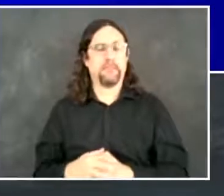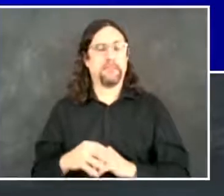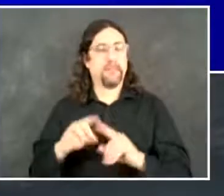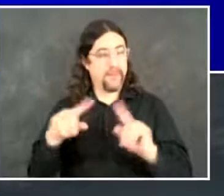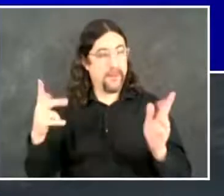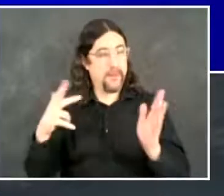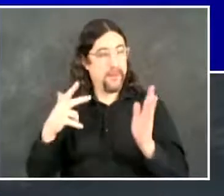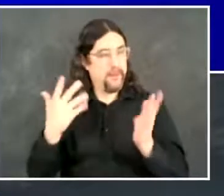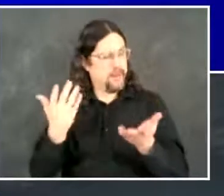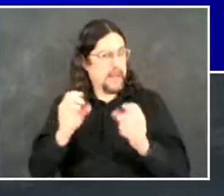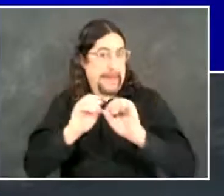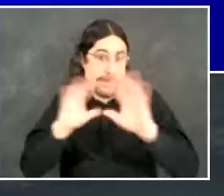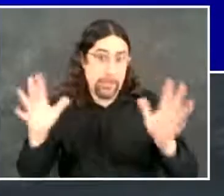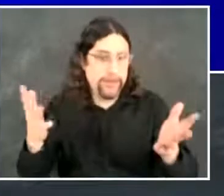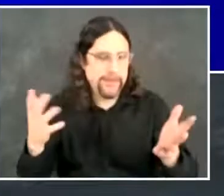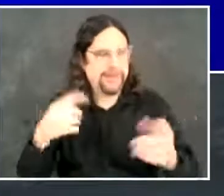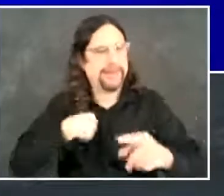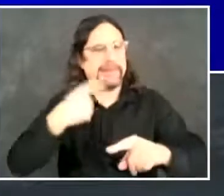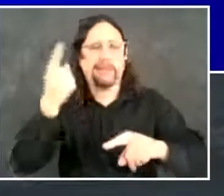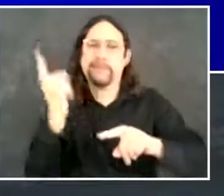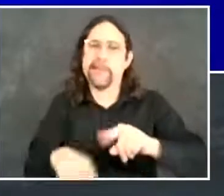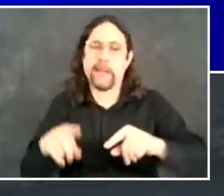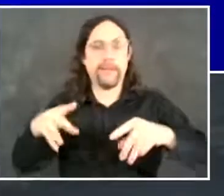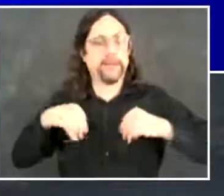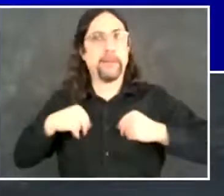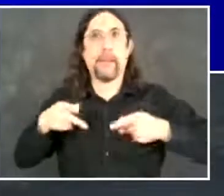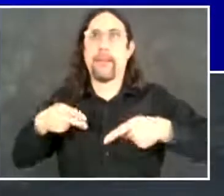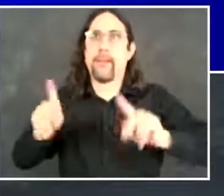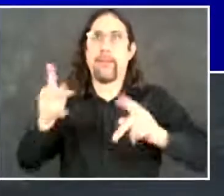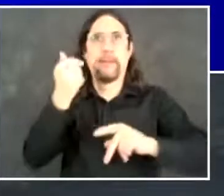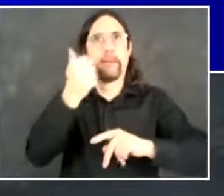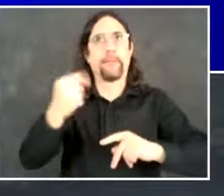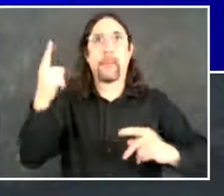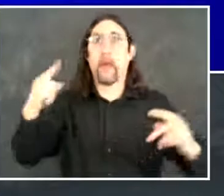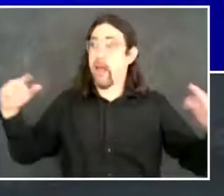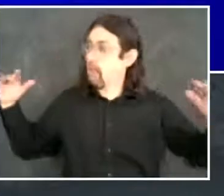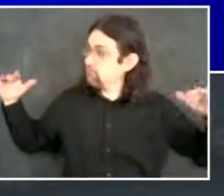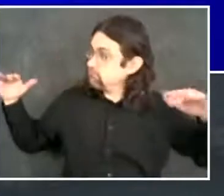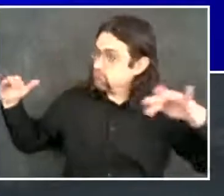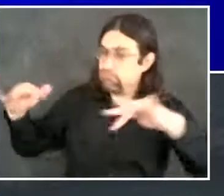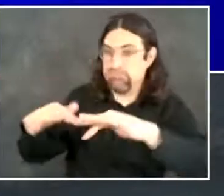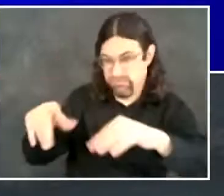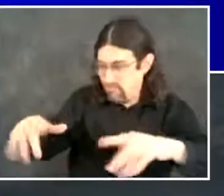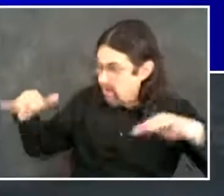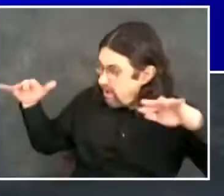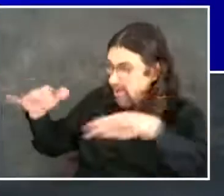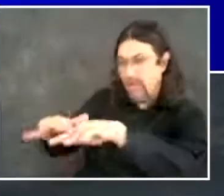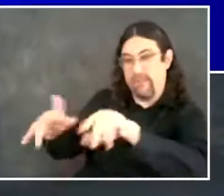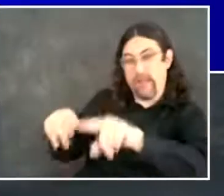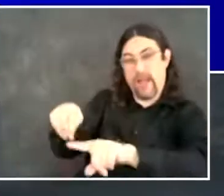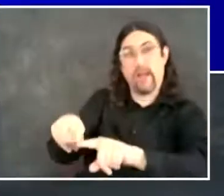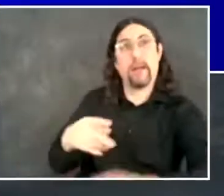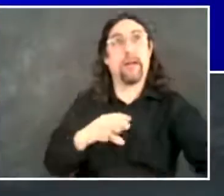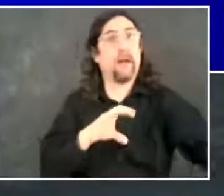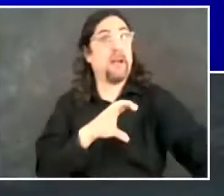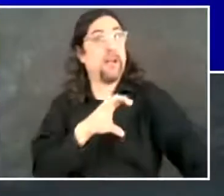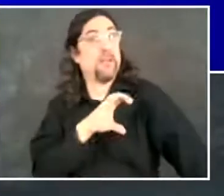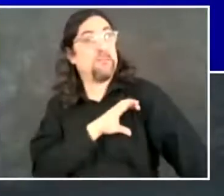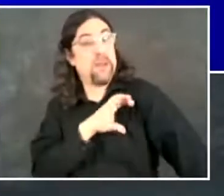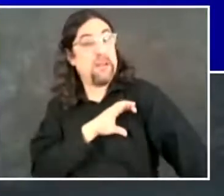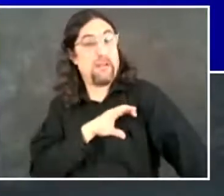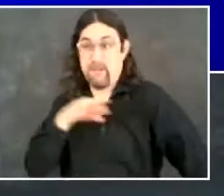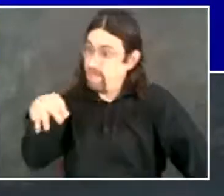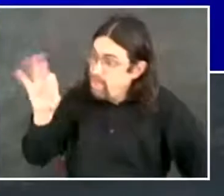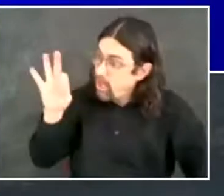over. So if you want to get to low-level transmission, you want to get to normalcy, you can't participate in a gathering. You can't condone a gathering. You can't